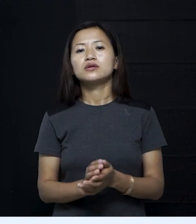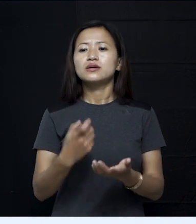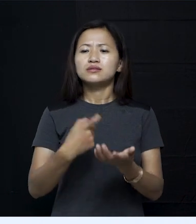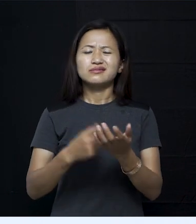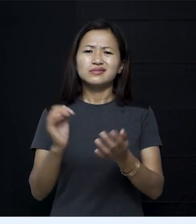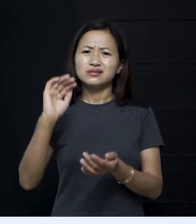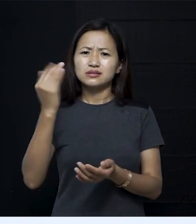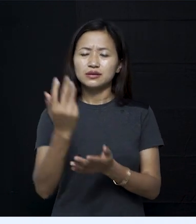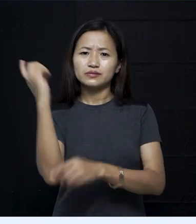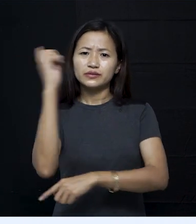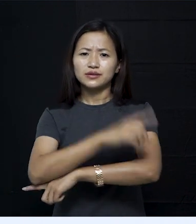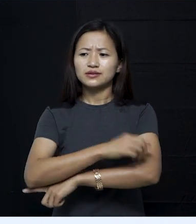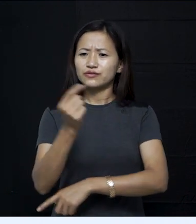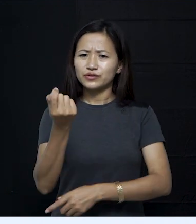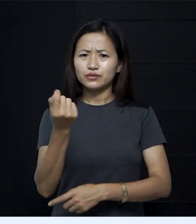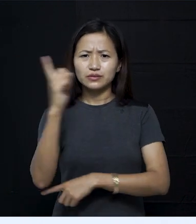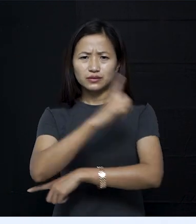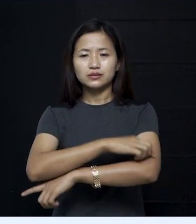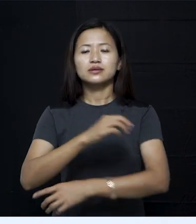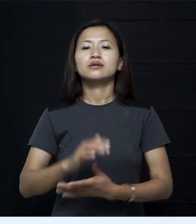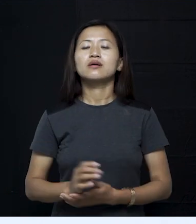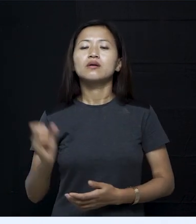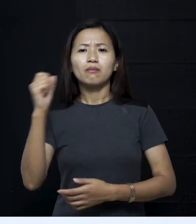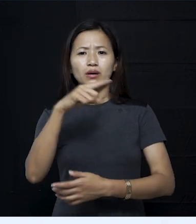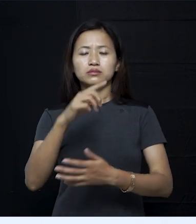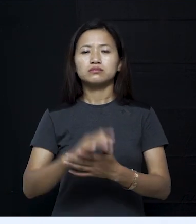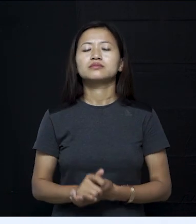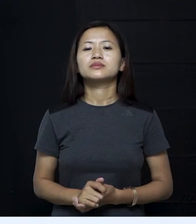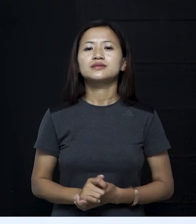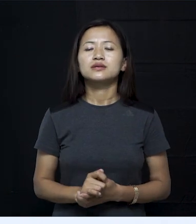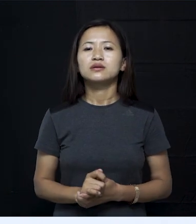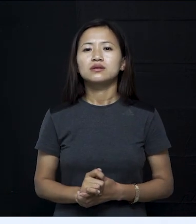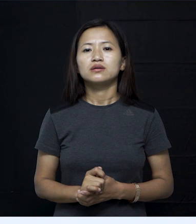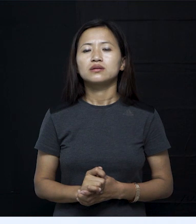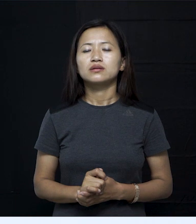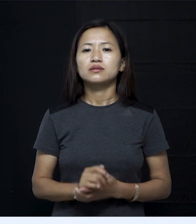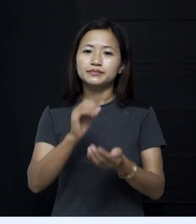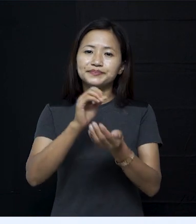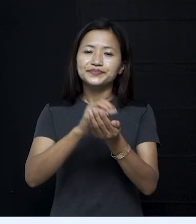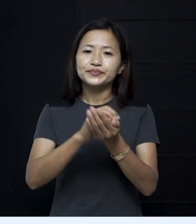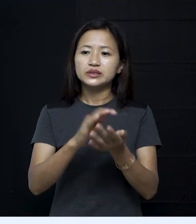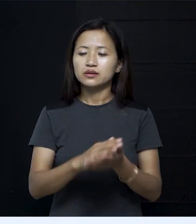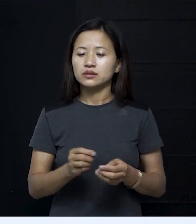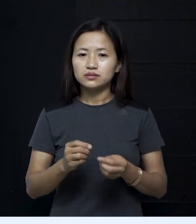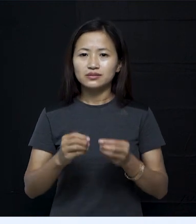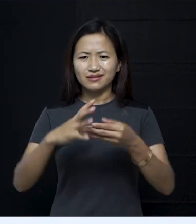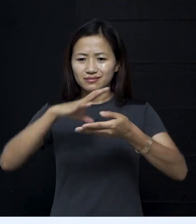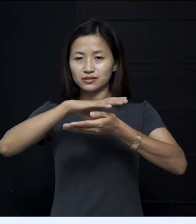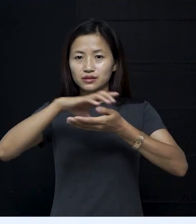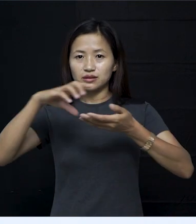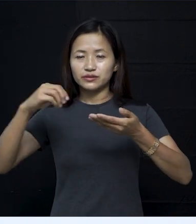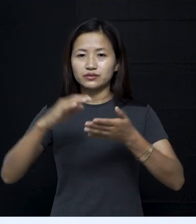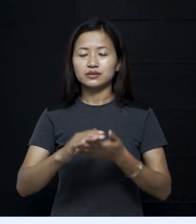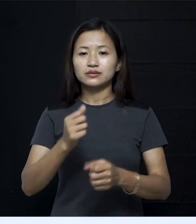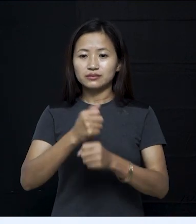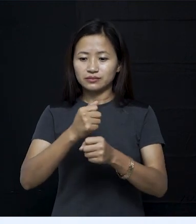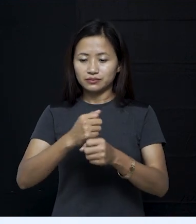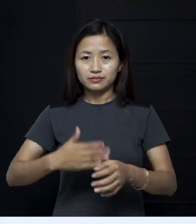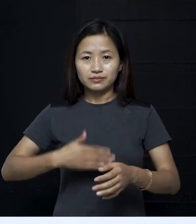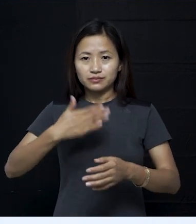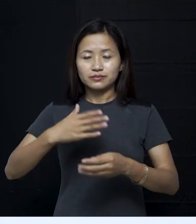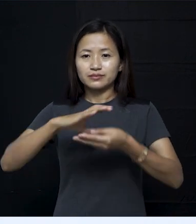I'm sure you have a little bit knowledge about this primitive, okay. So when we come to primitive farming, here